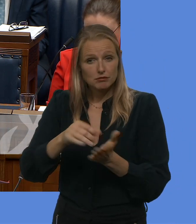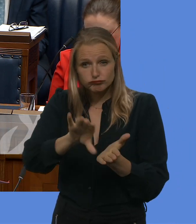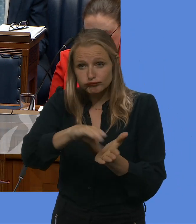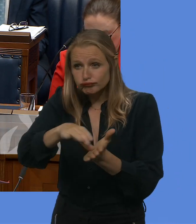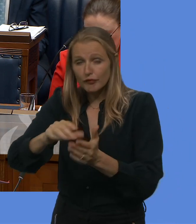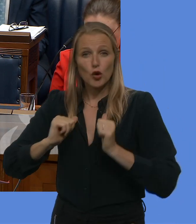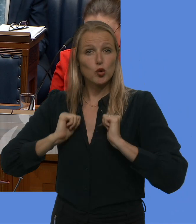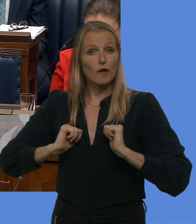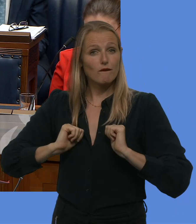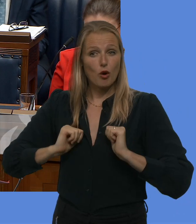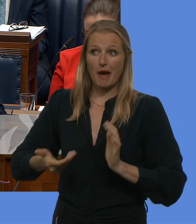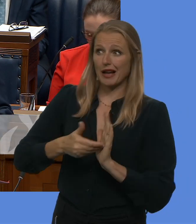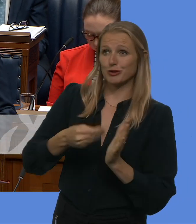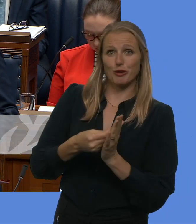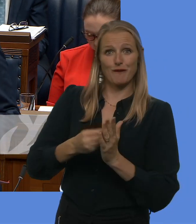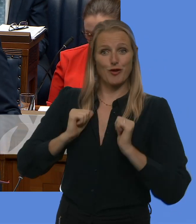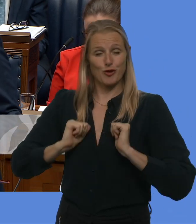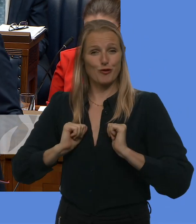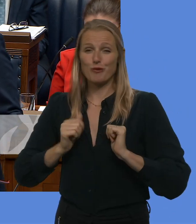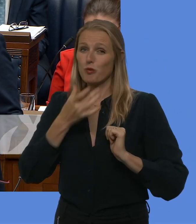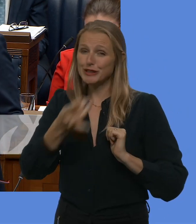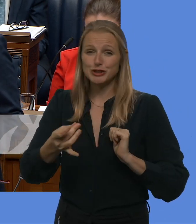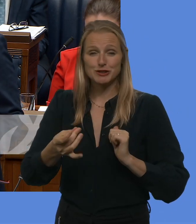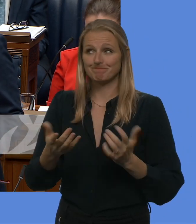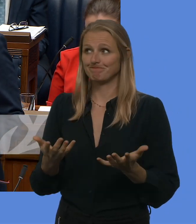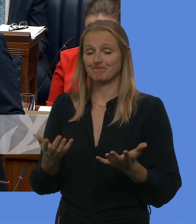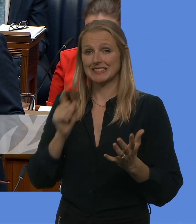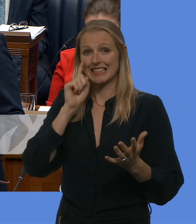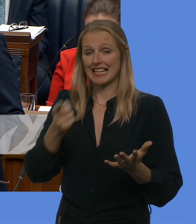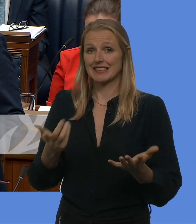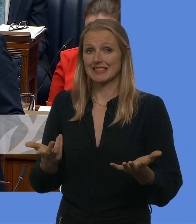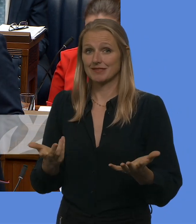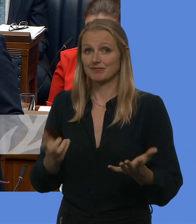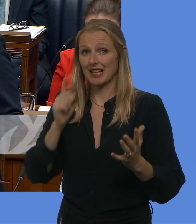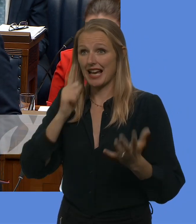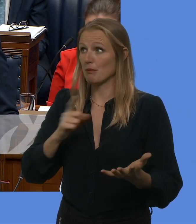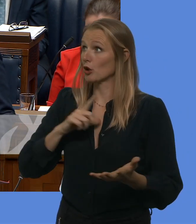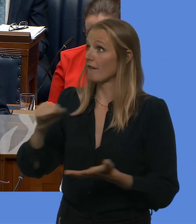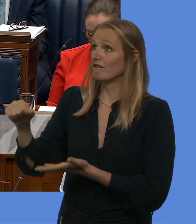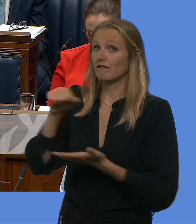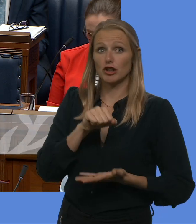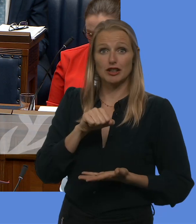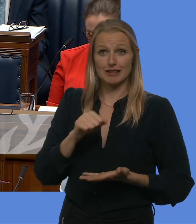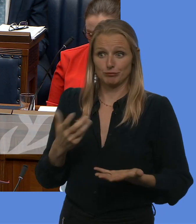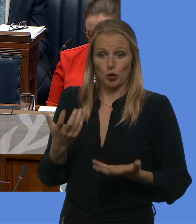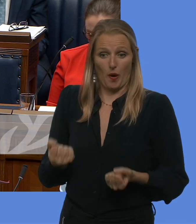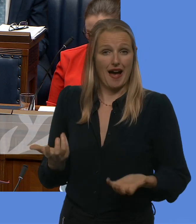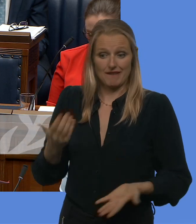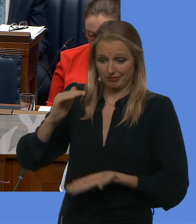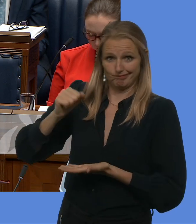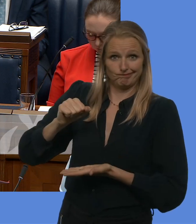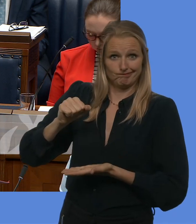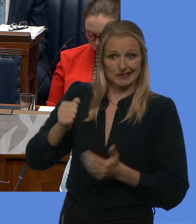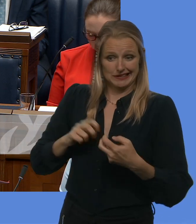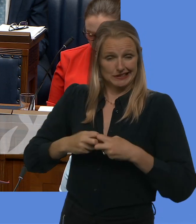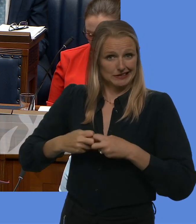would enable a rise in the uniform grant. However, this can only be done when the funding is available to do so. While